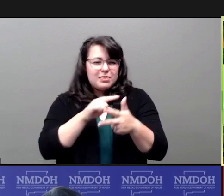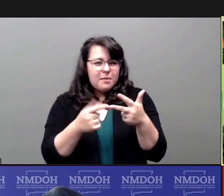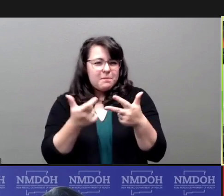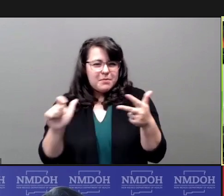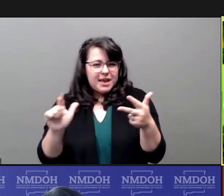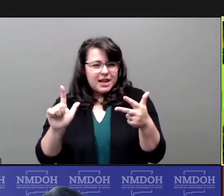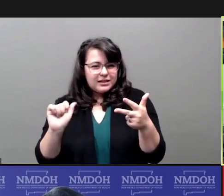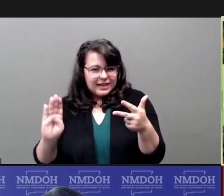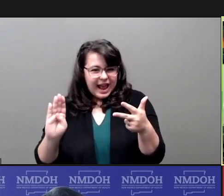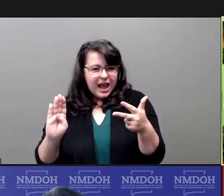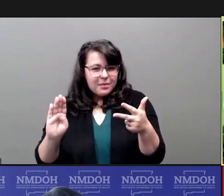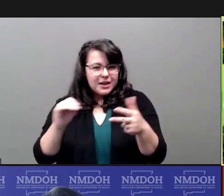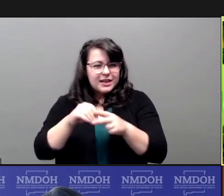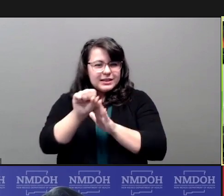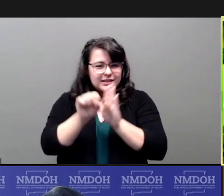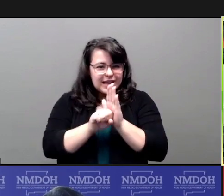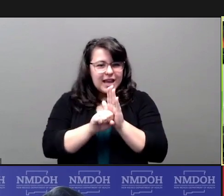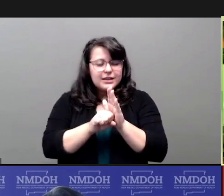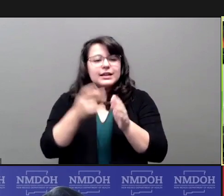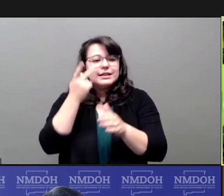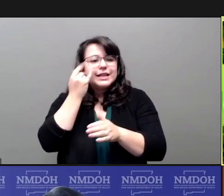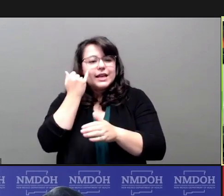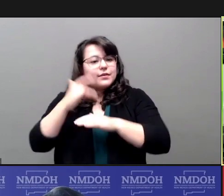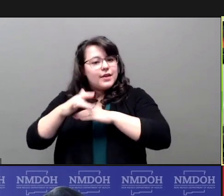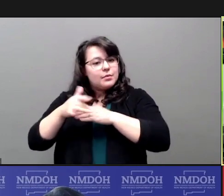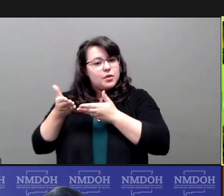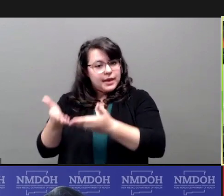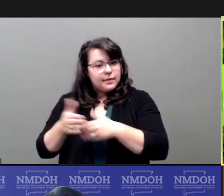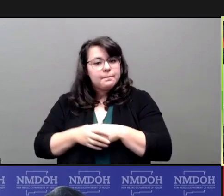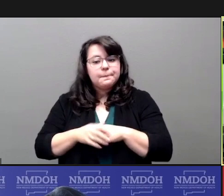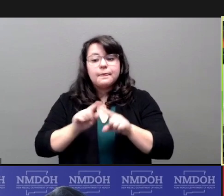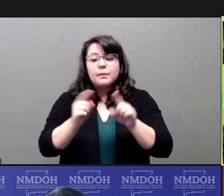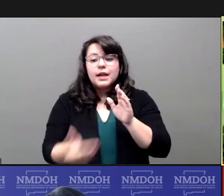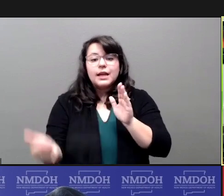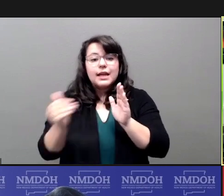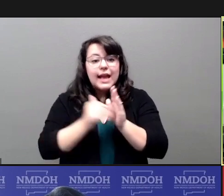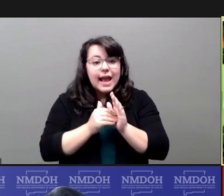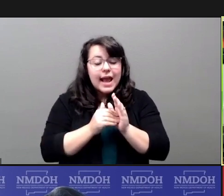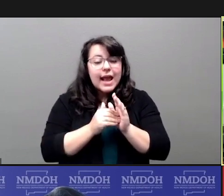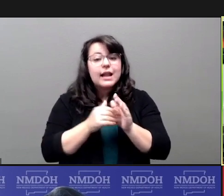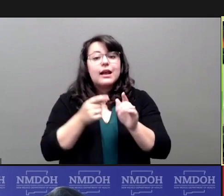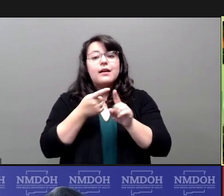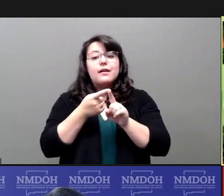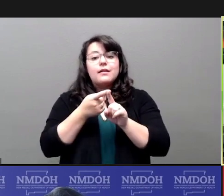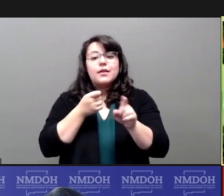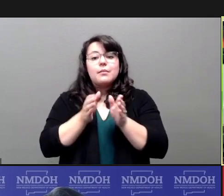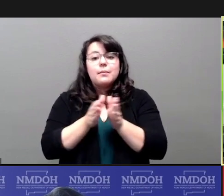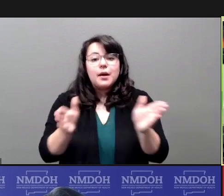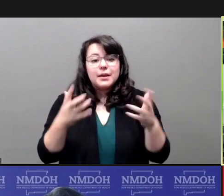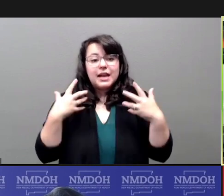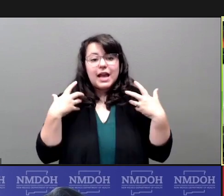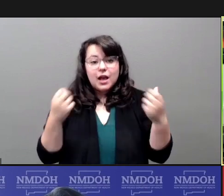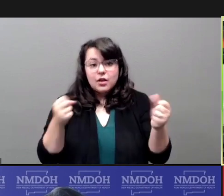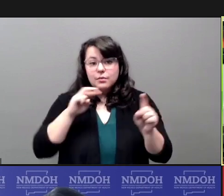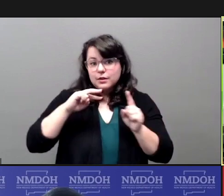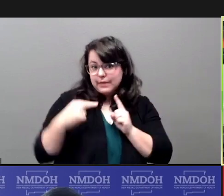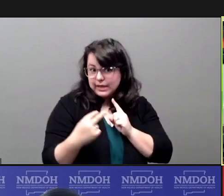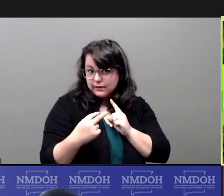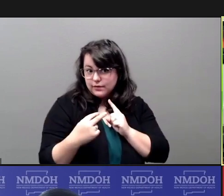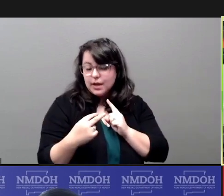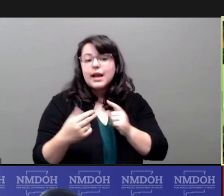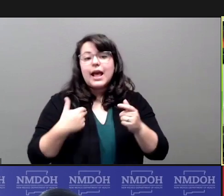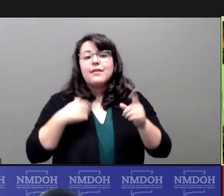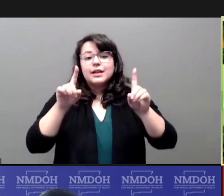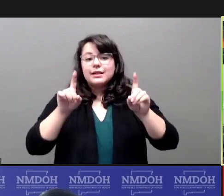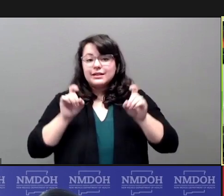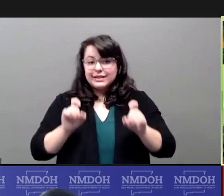if that's available. But again, from a public health perspective, having a test